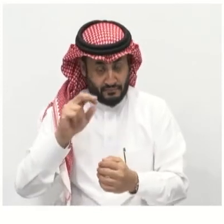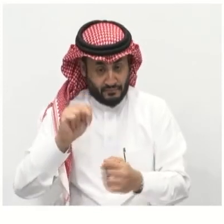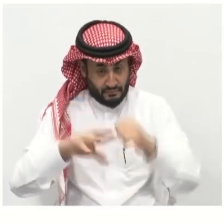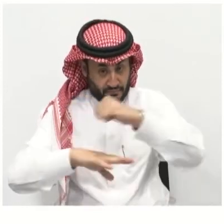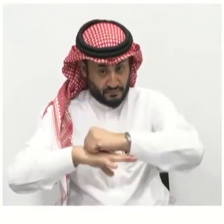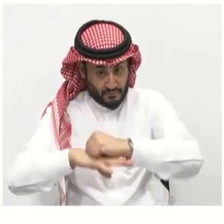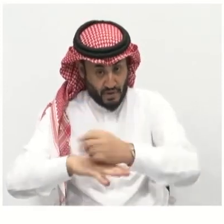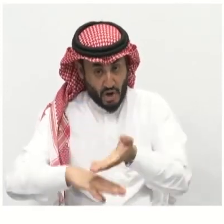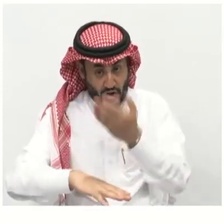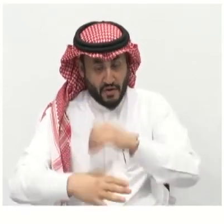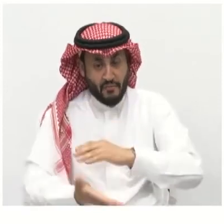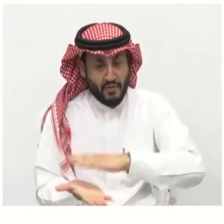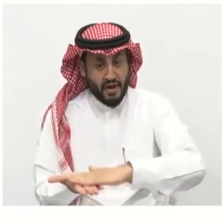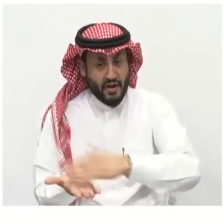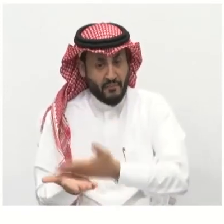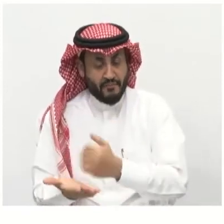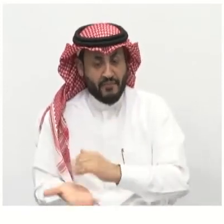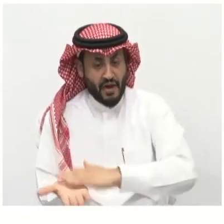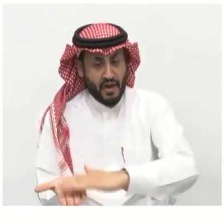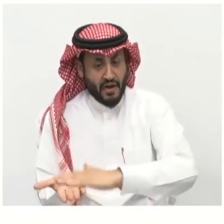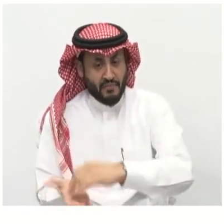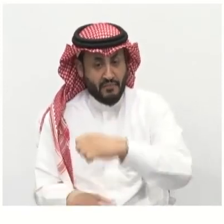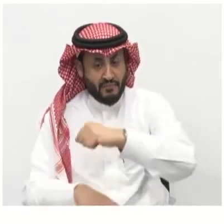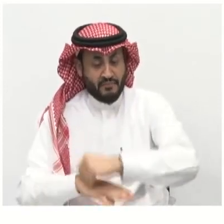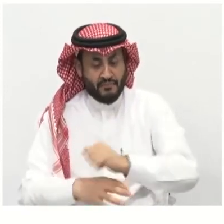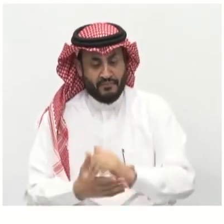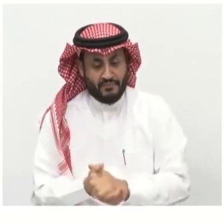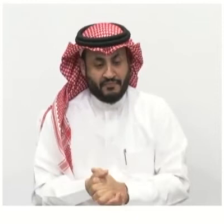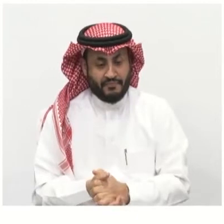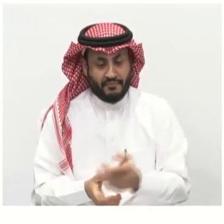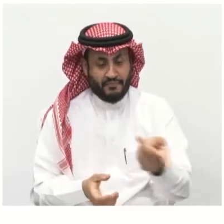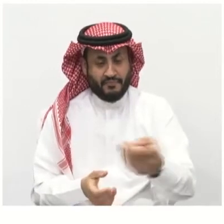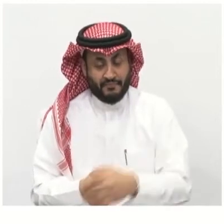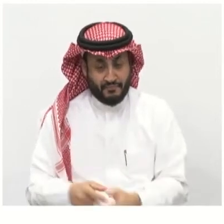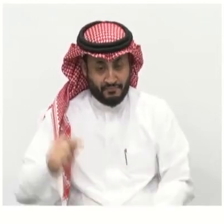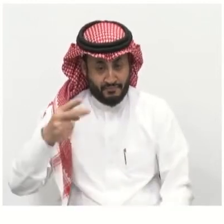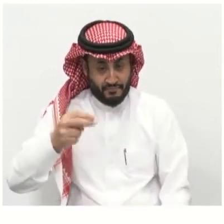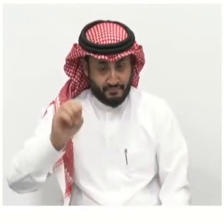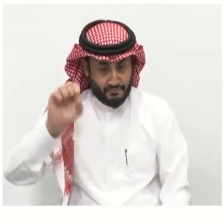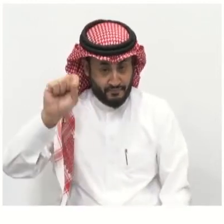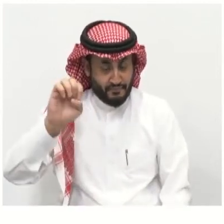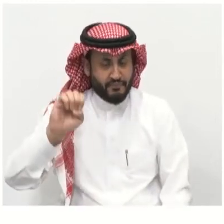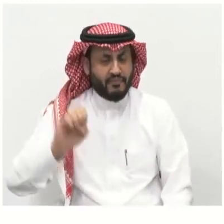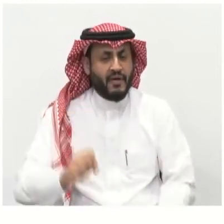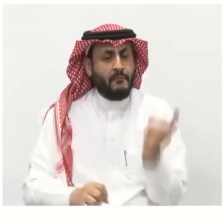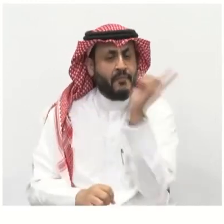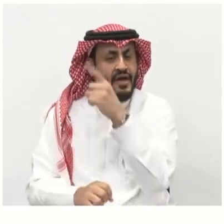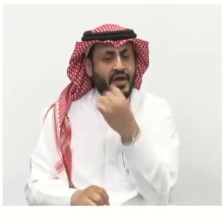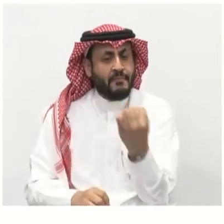down. Those, please use your notebooks. Those trees